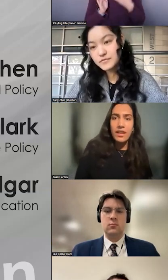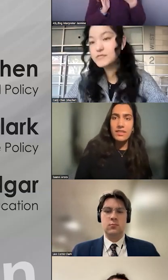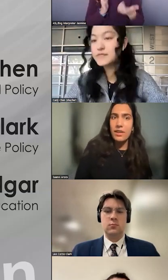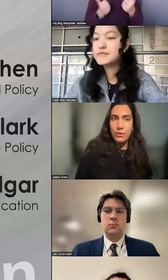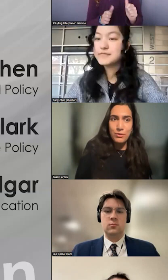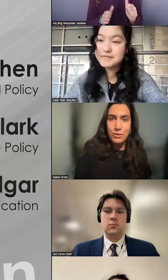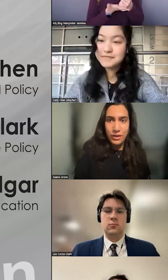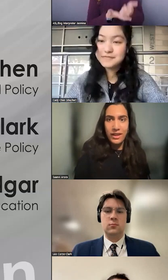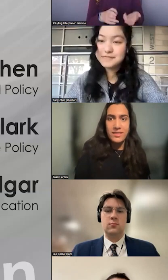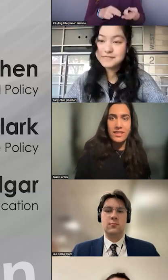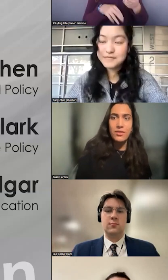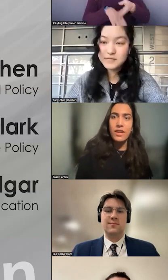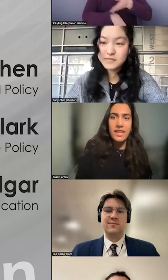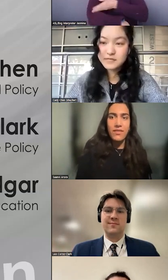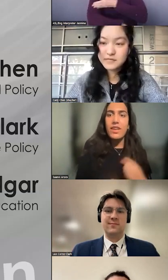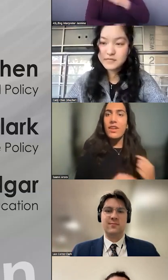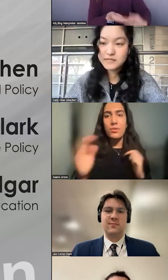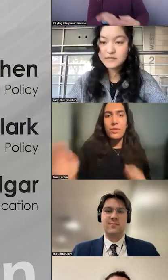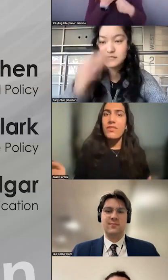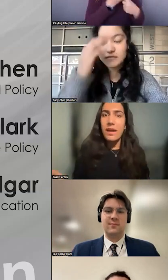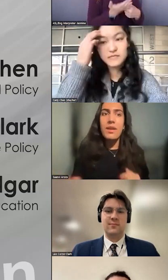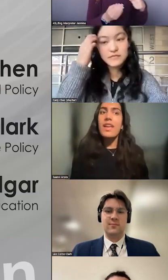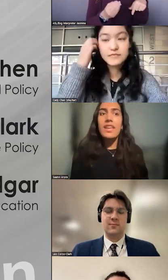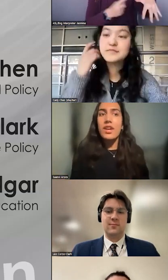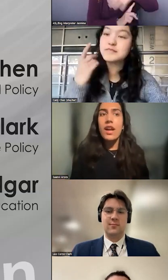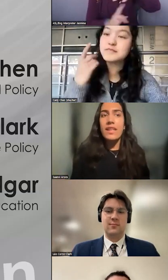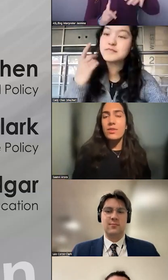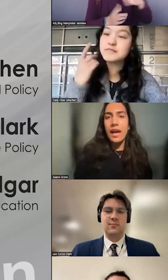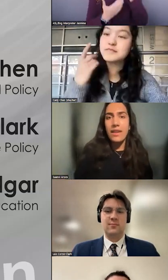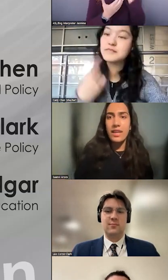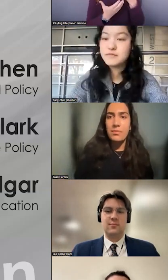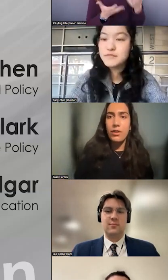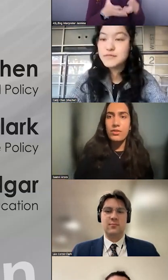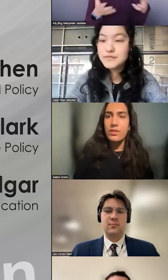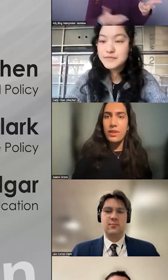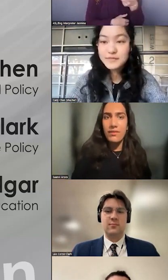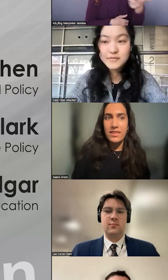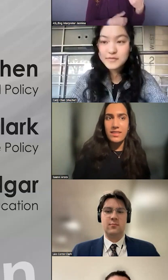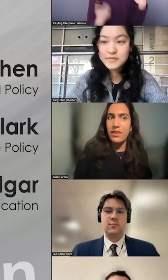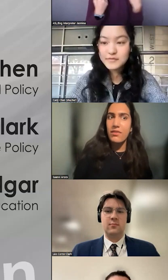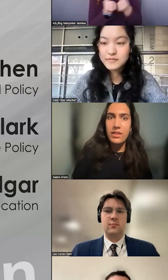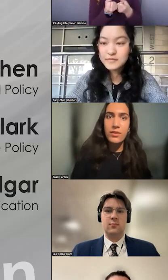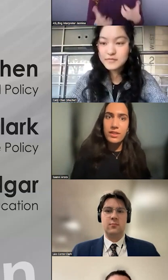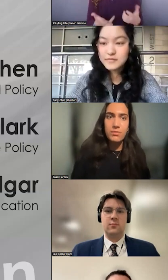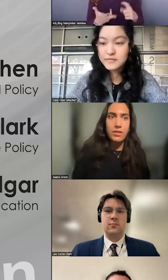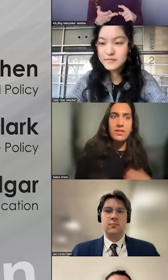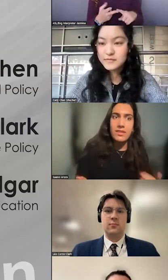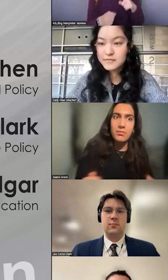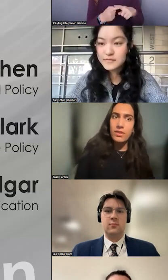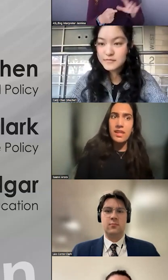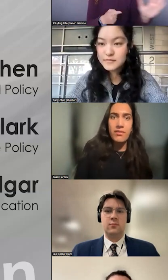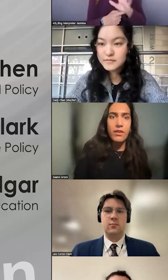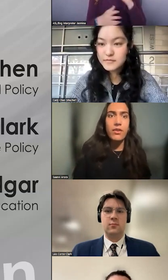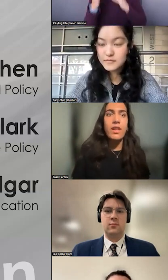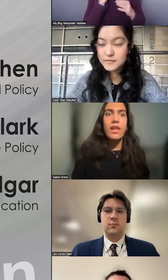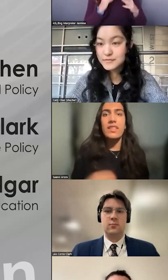much, Alex and Leah, also for joining us. And it's so great to have the three of them here as youth advocates, but also as youth advocates that carry very diverse experiences in